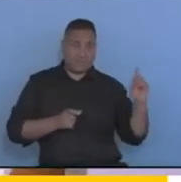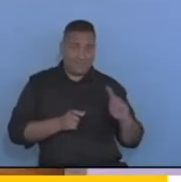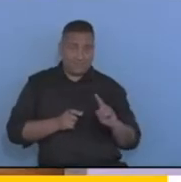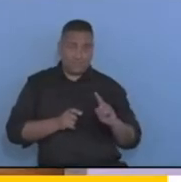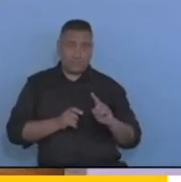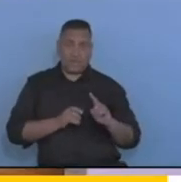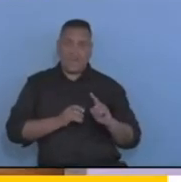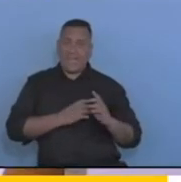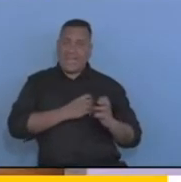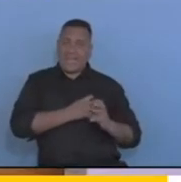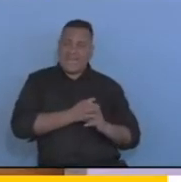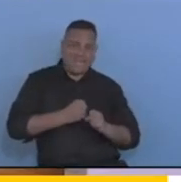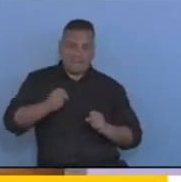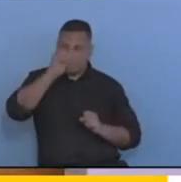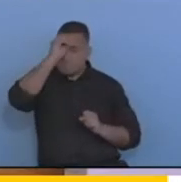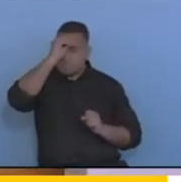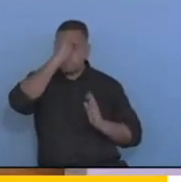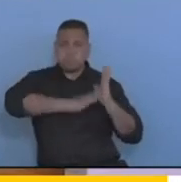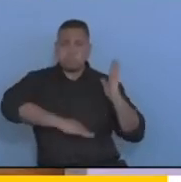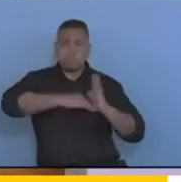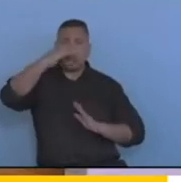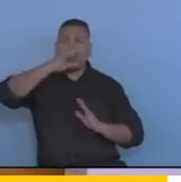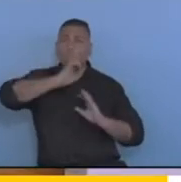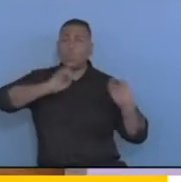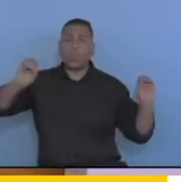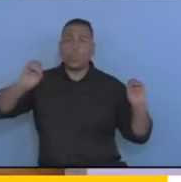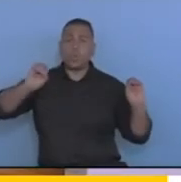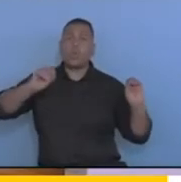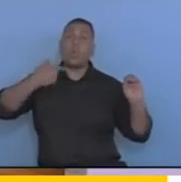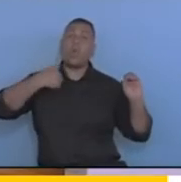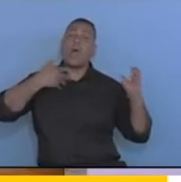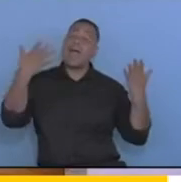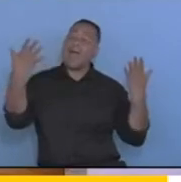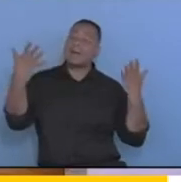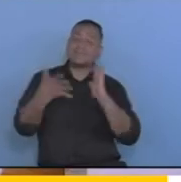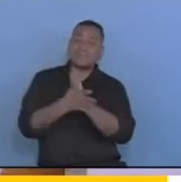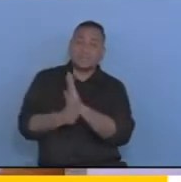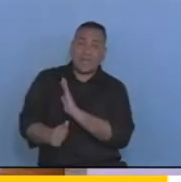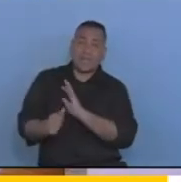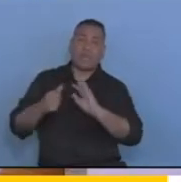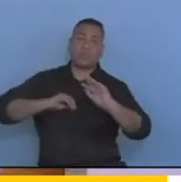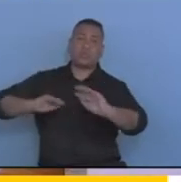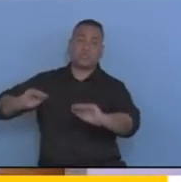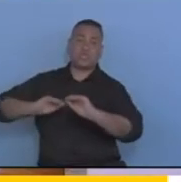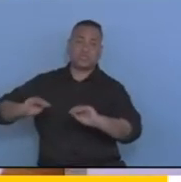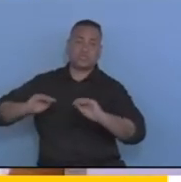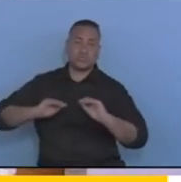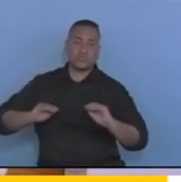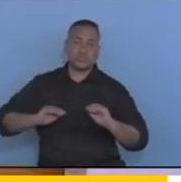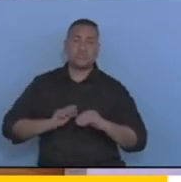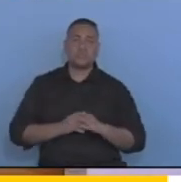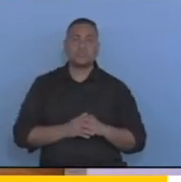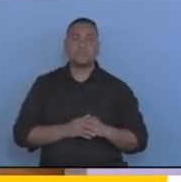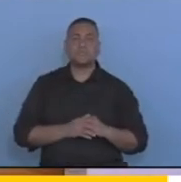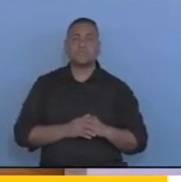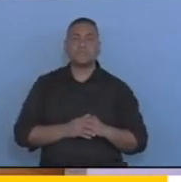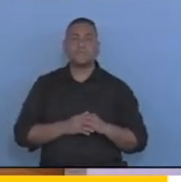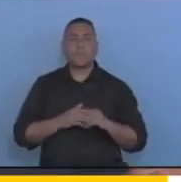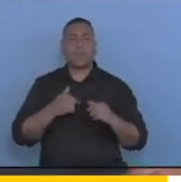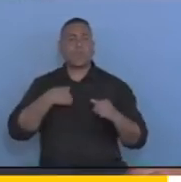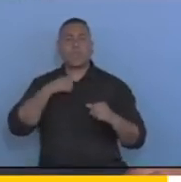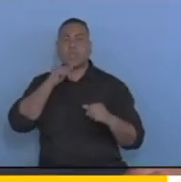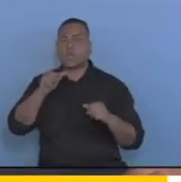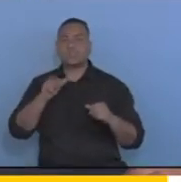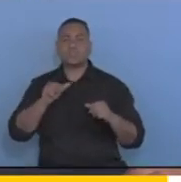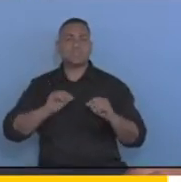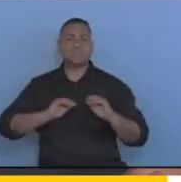We have a department here where I teach them the hand skills required for it. Here we go. With the cutting in. All right, we do not teach people to